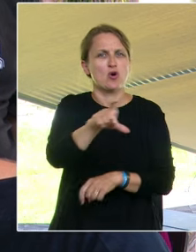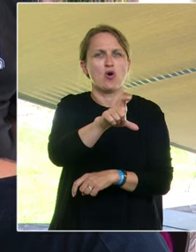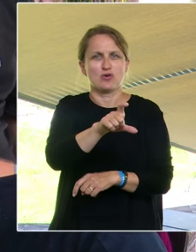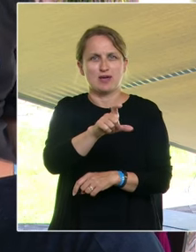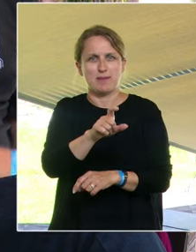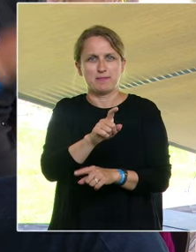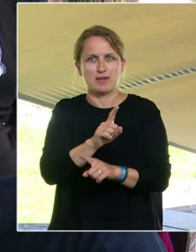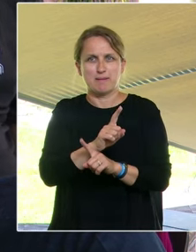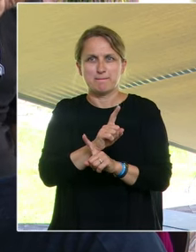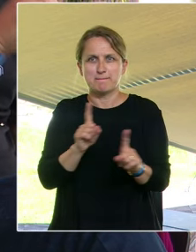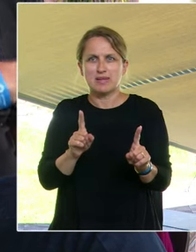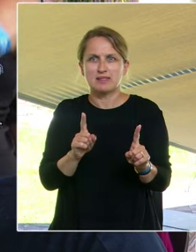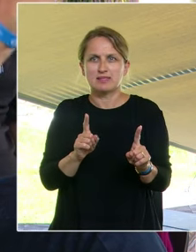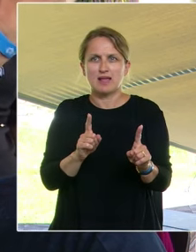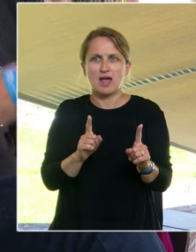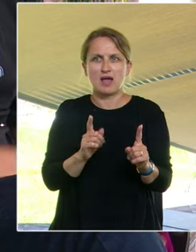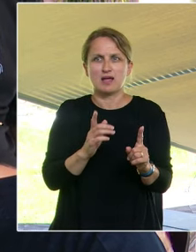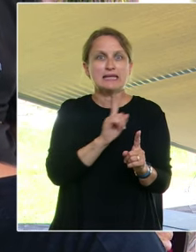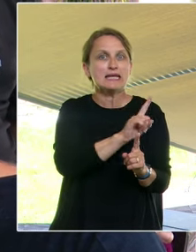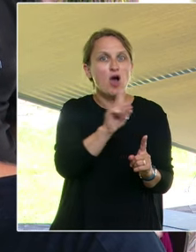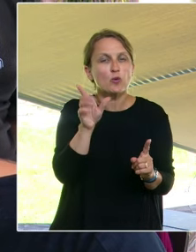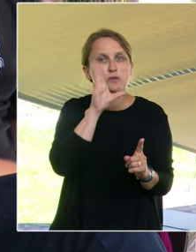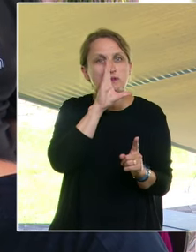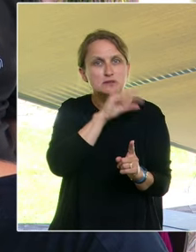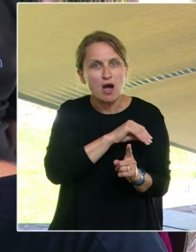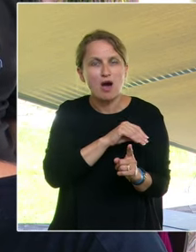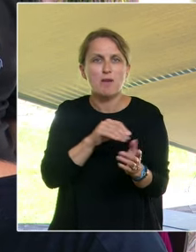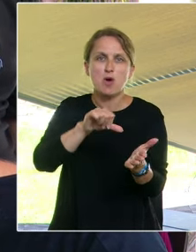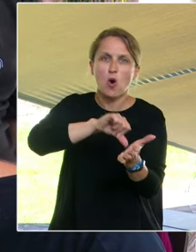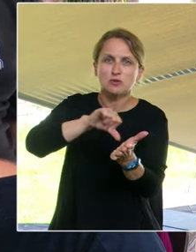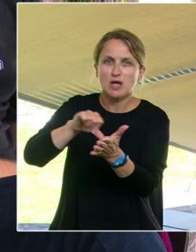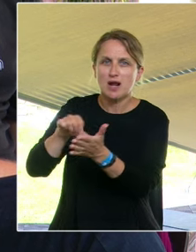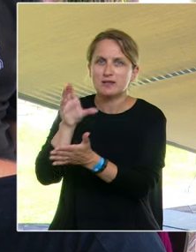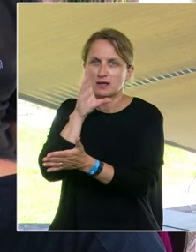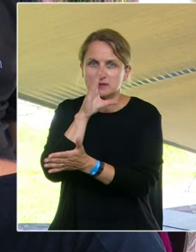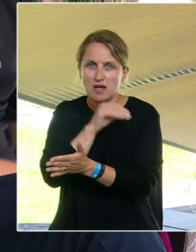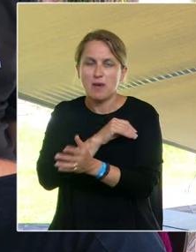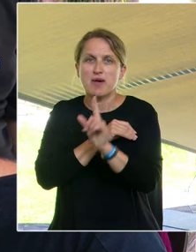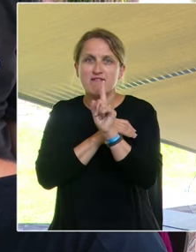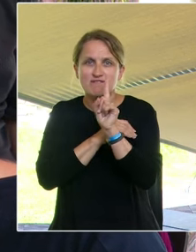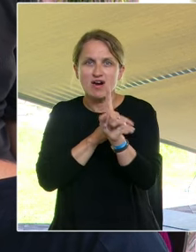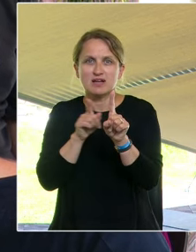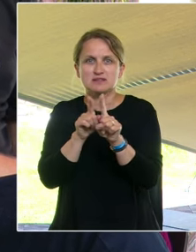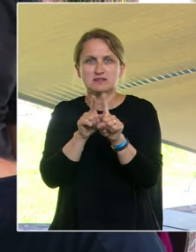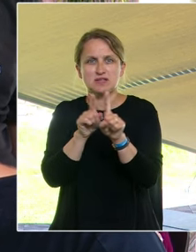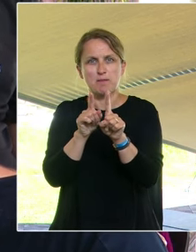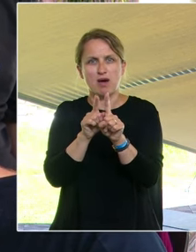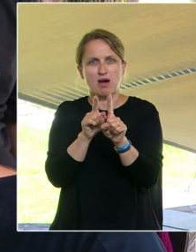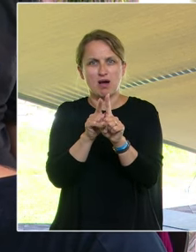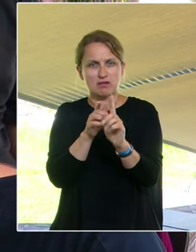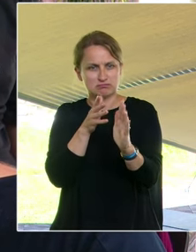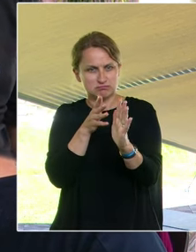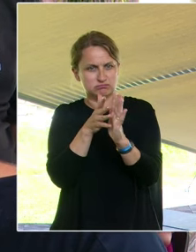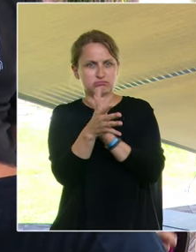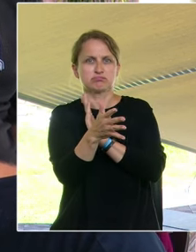only participatory, not permissionless, so that everybody can participate, but also hardly transparent. We know how value is